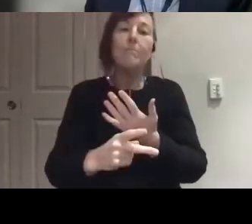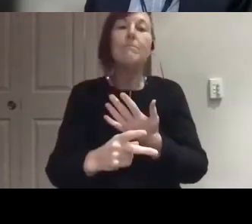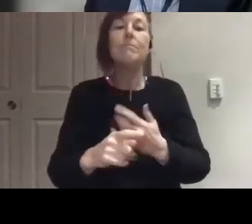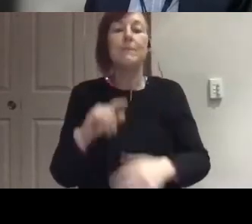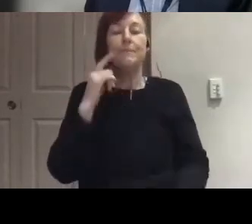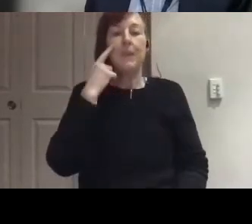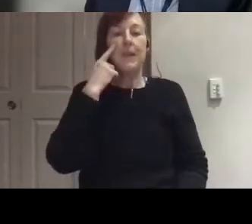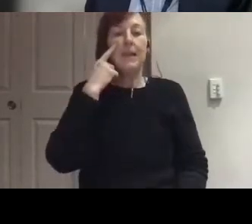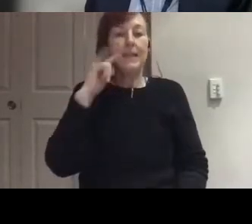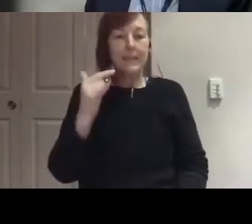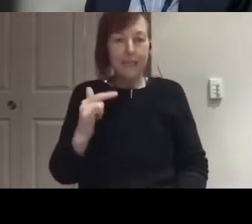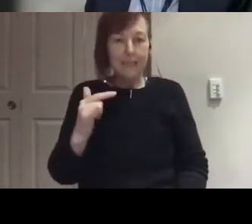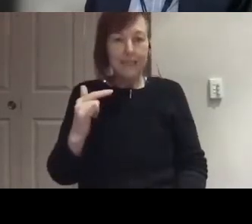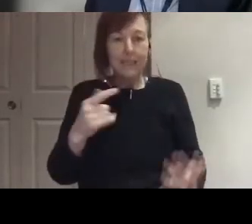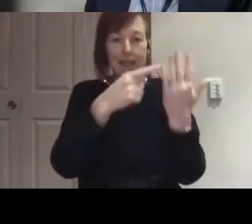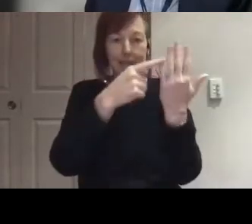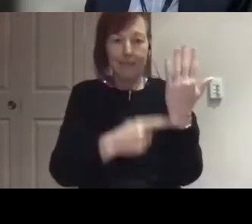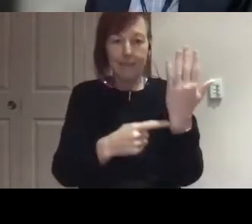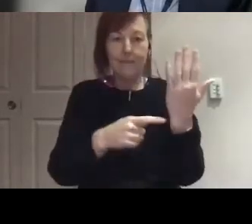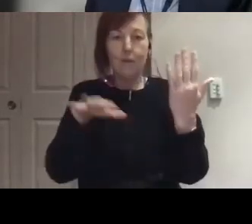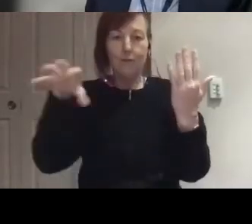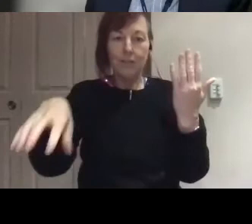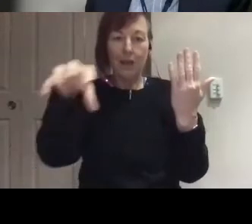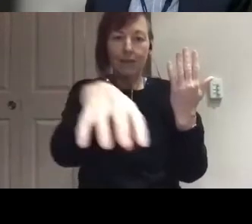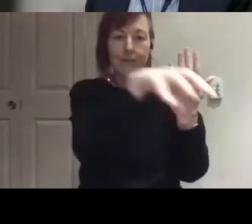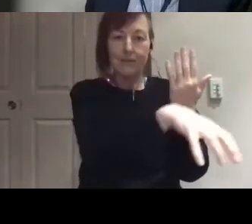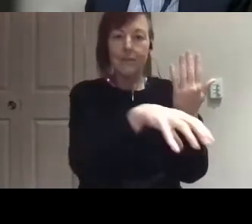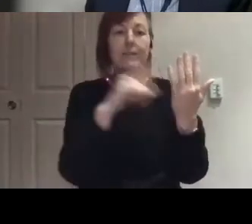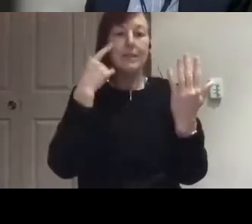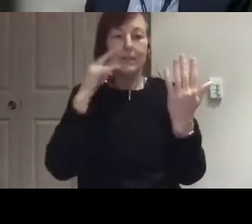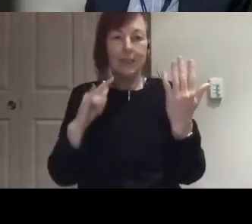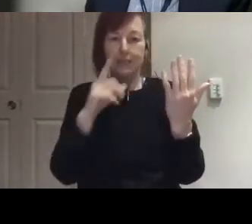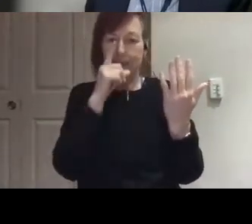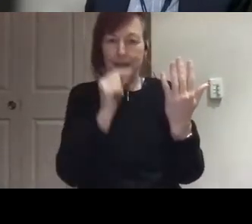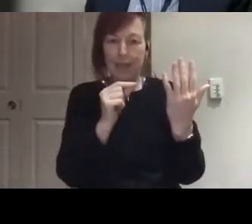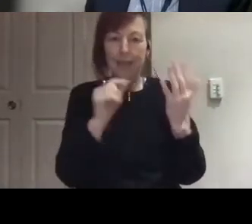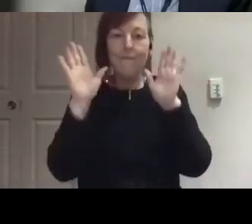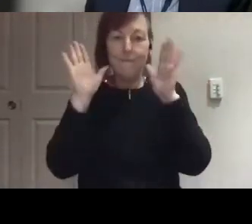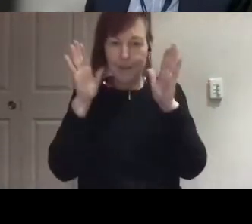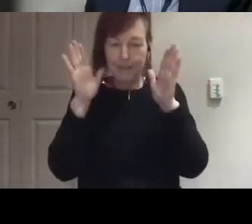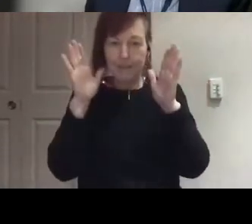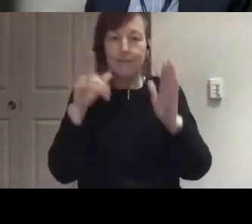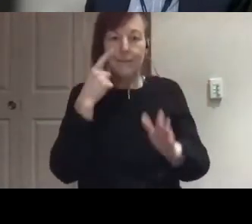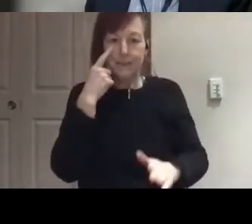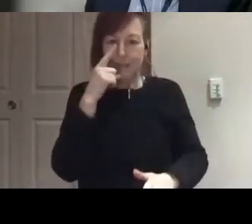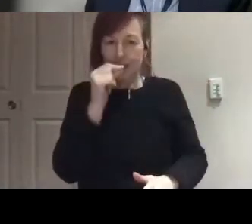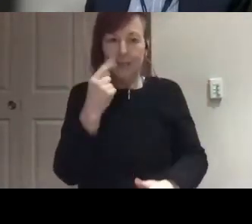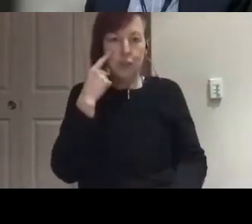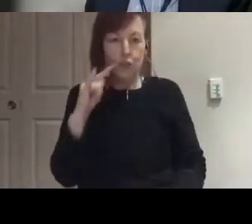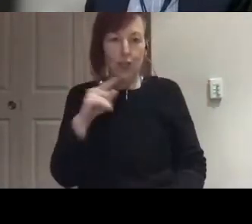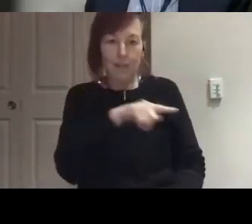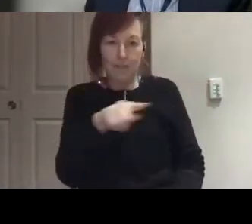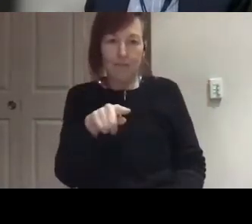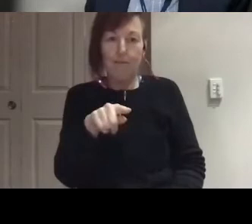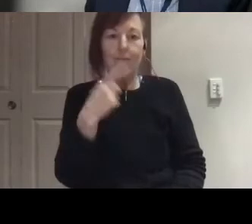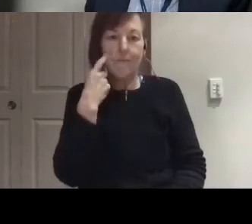on our Facebook pages, and including their opening and closing times. We now are able to offer testing